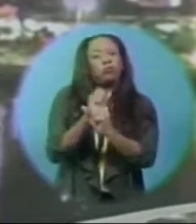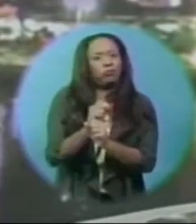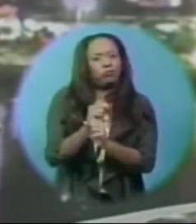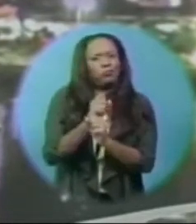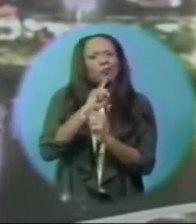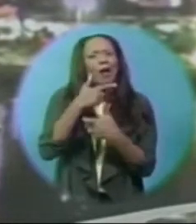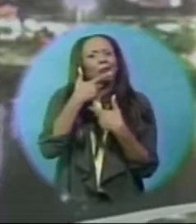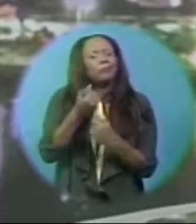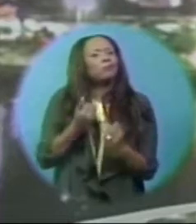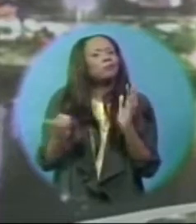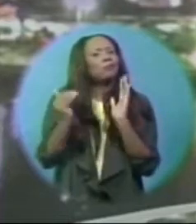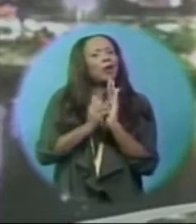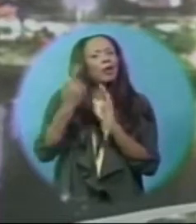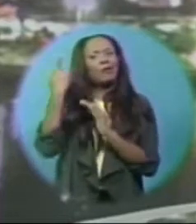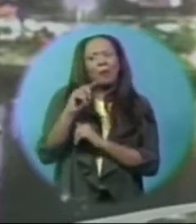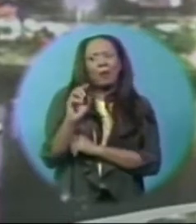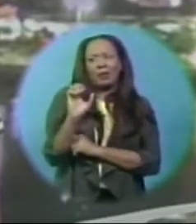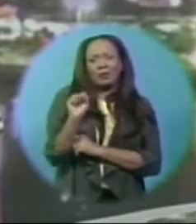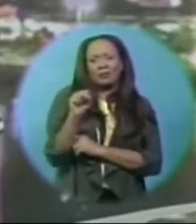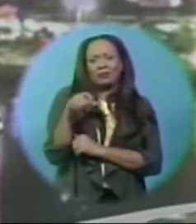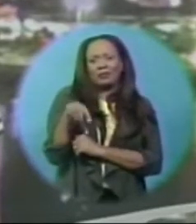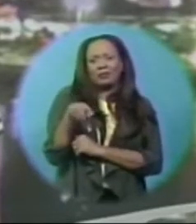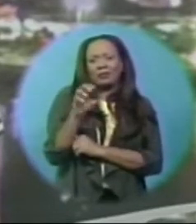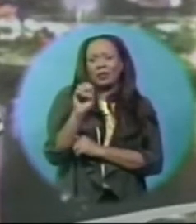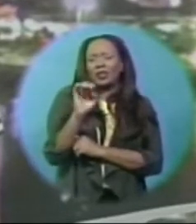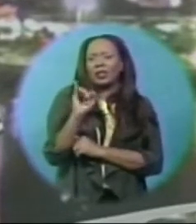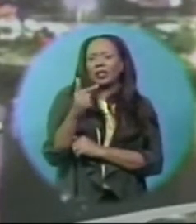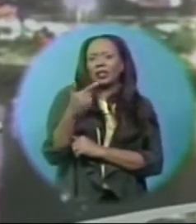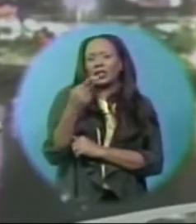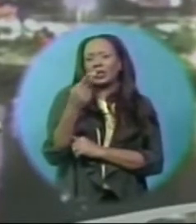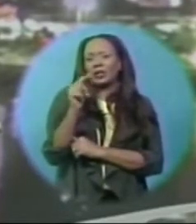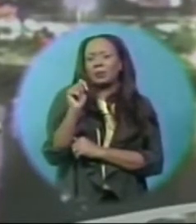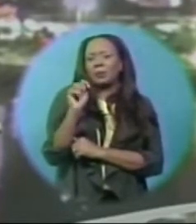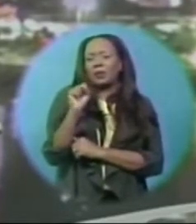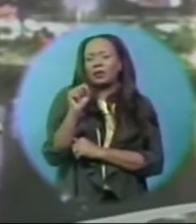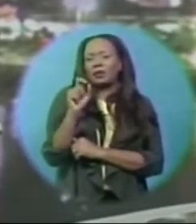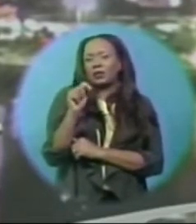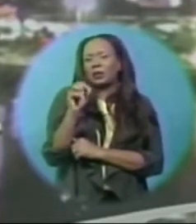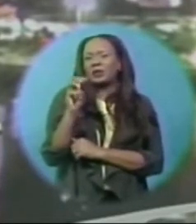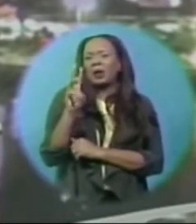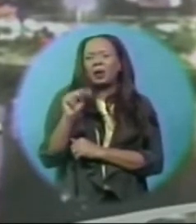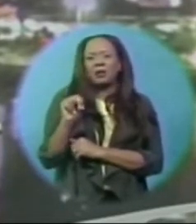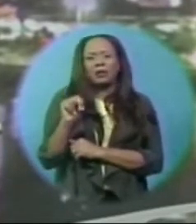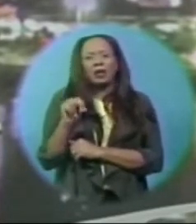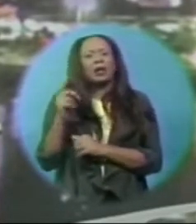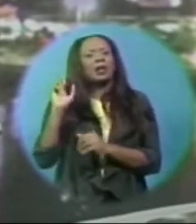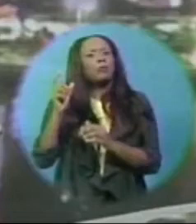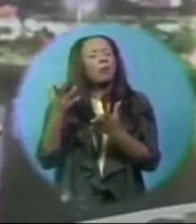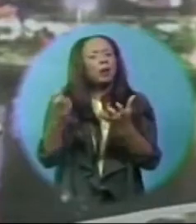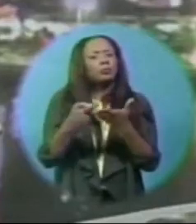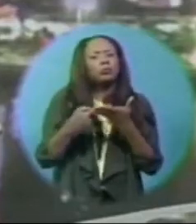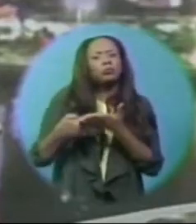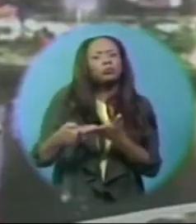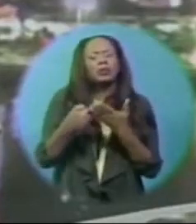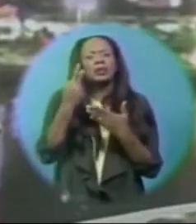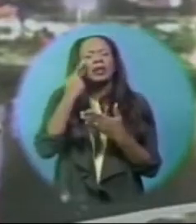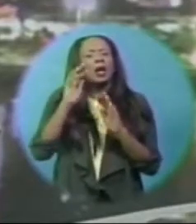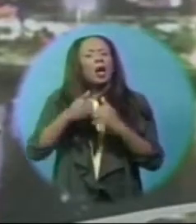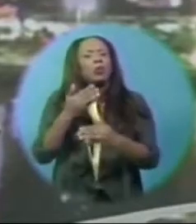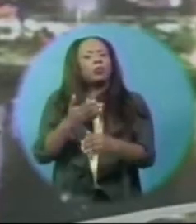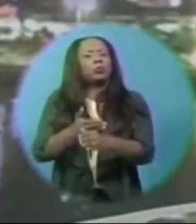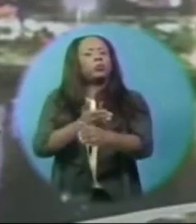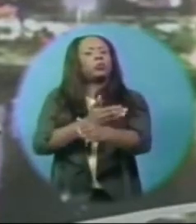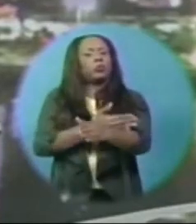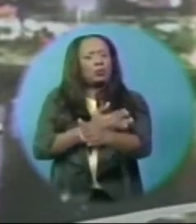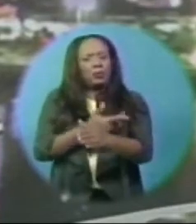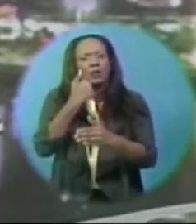result in meaningful development of the area. He was speaking in Parliament during debate on a resolution to vest Crown land located in